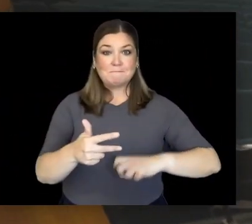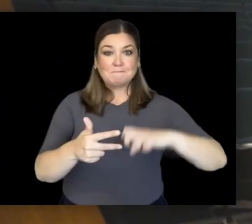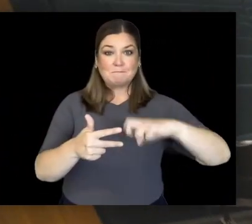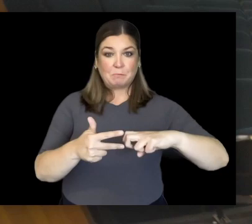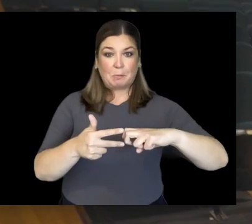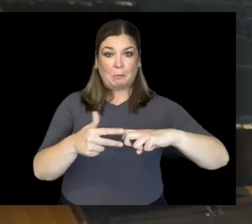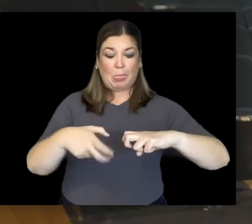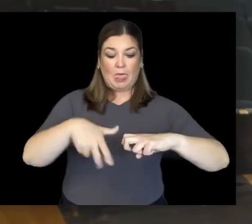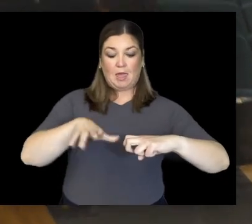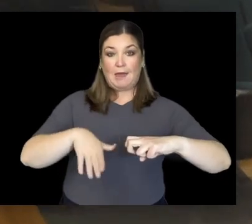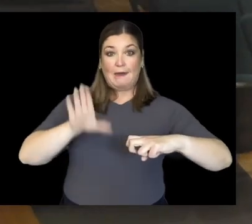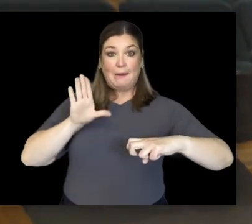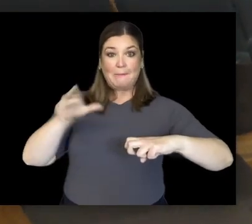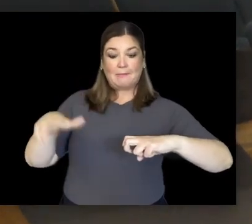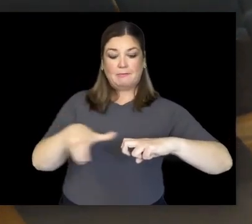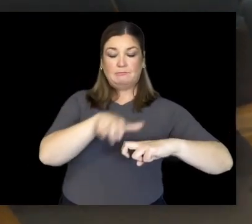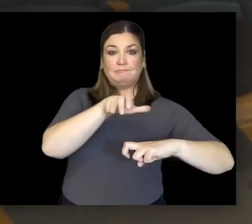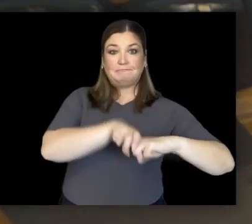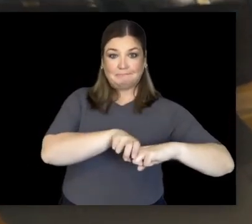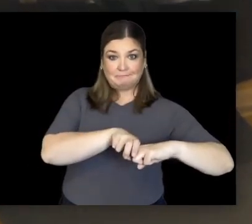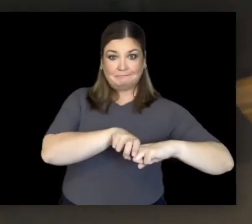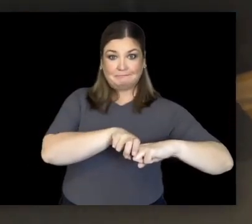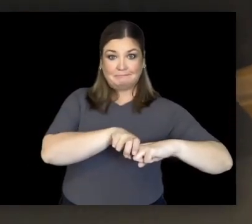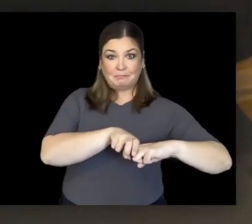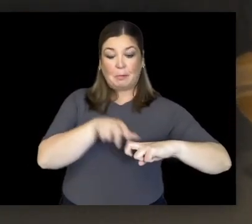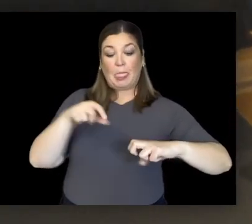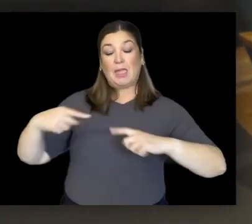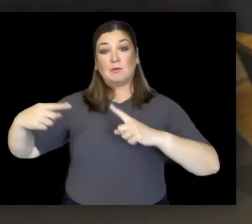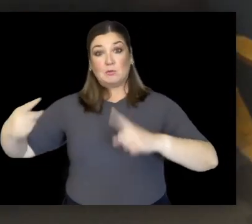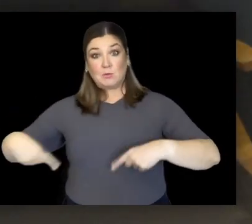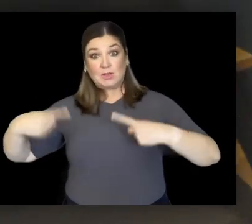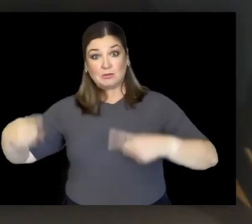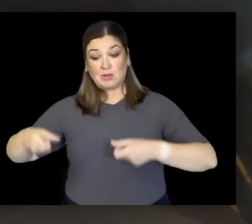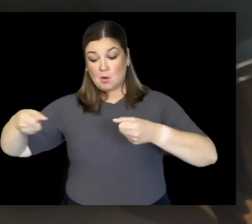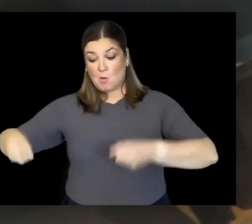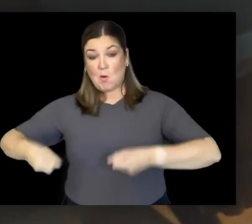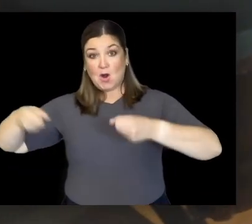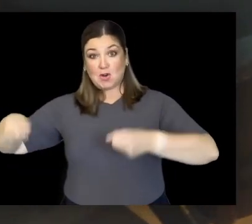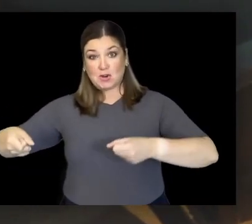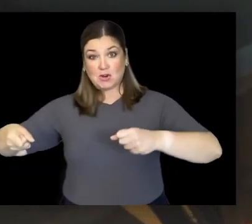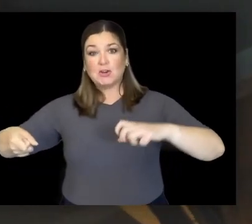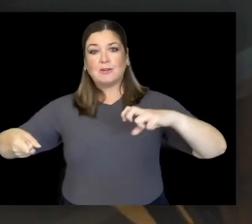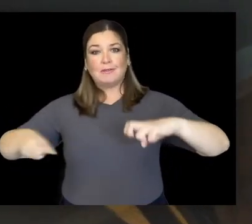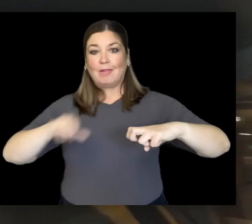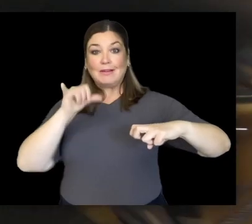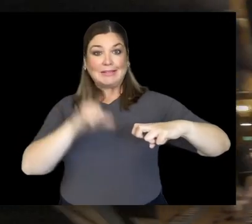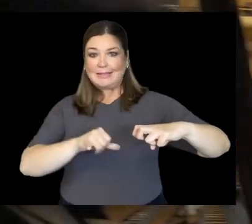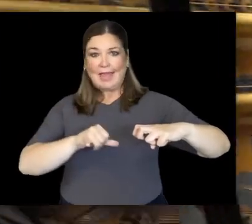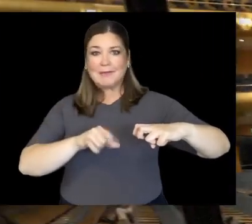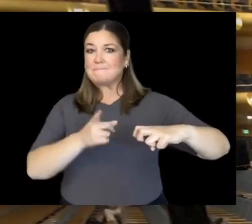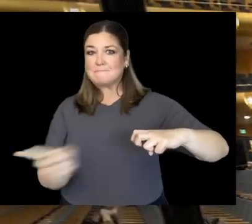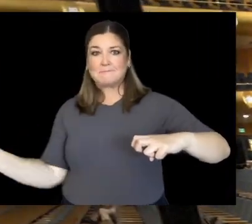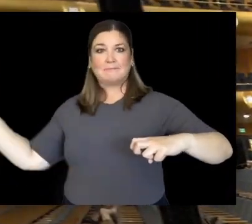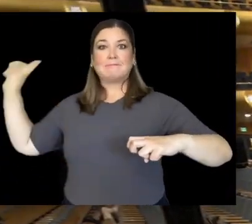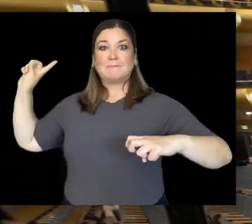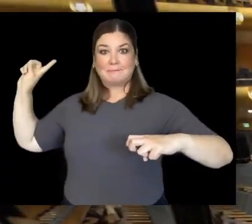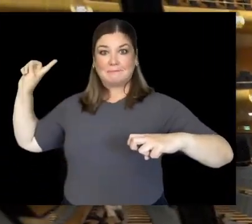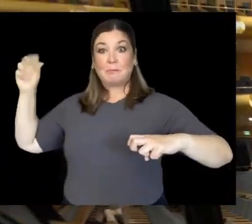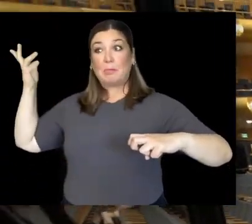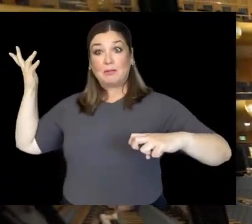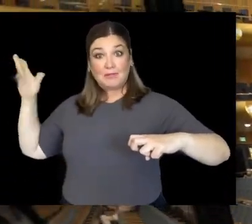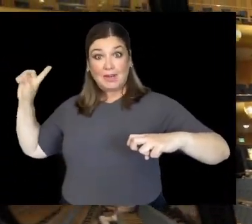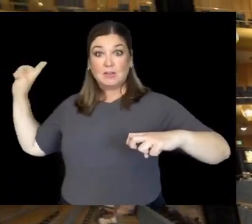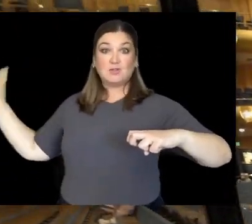on an aisle and has a movable folding arm to allow easy access to the seat. In a transfer seat, your mobility device will be brought